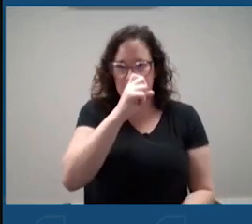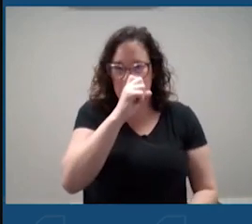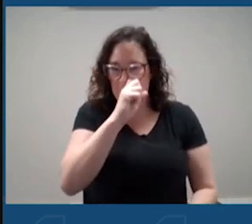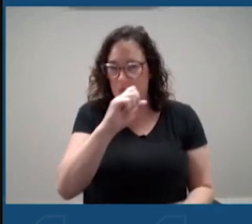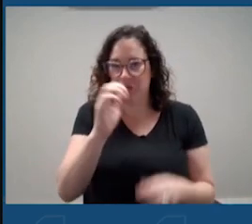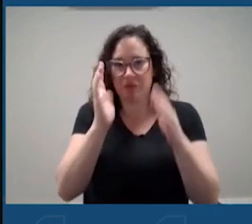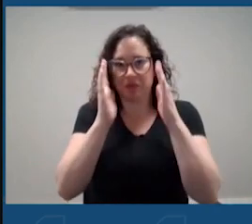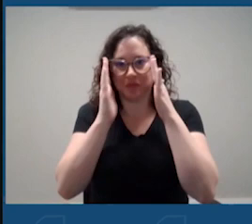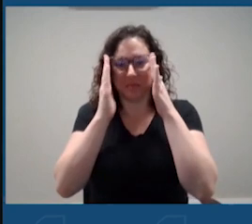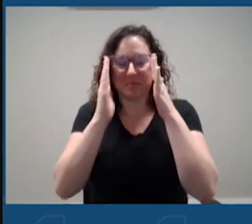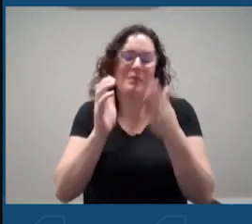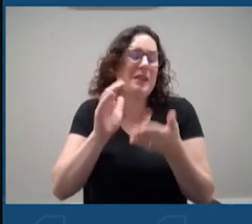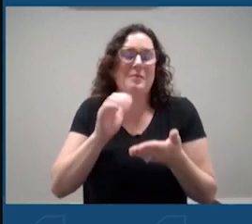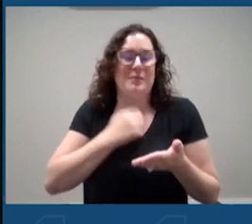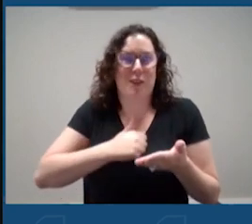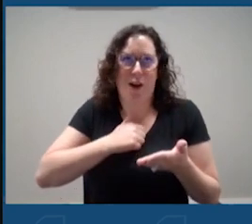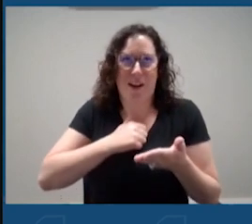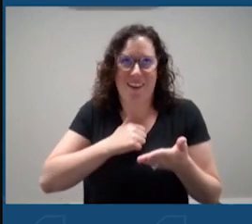Sorry about that.